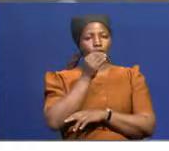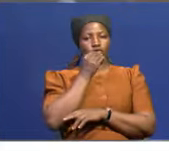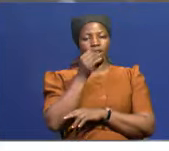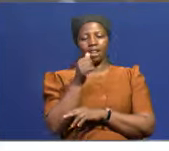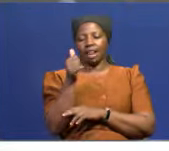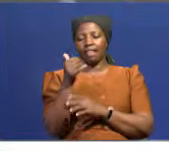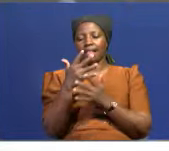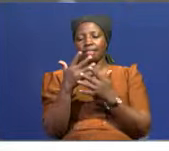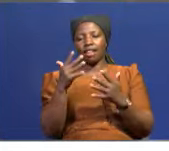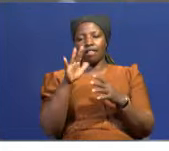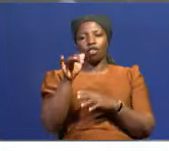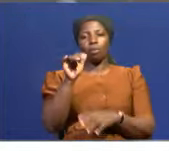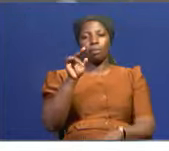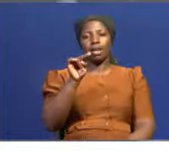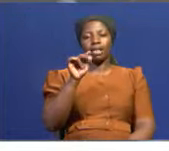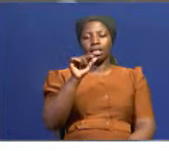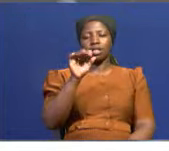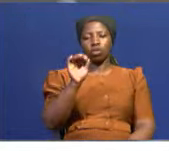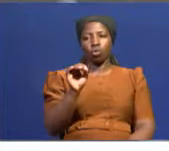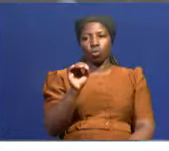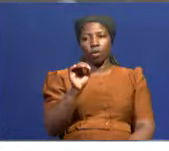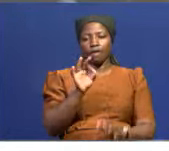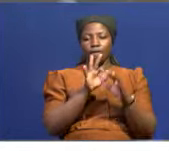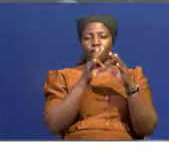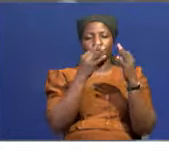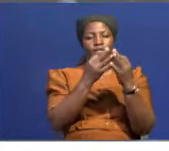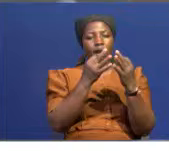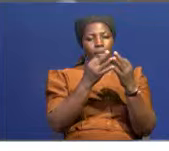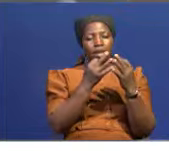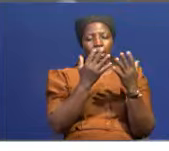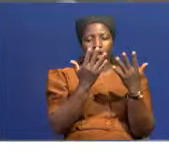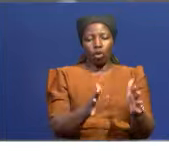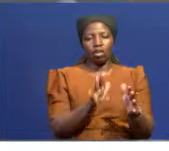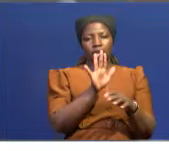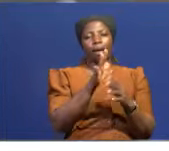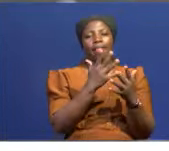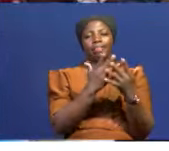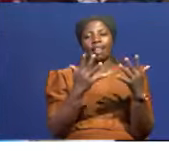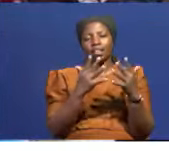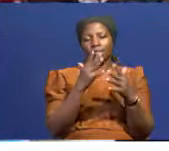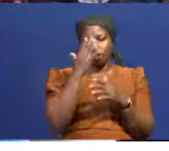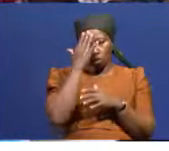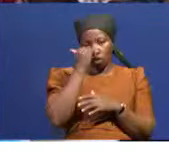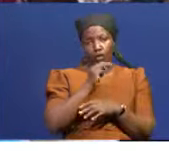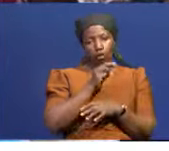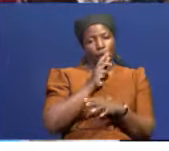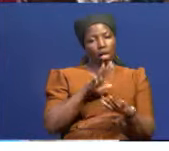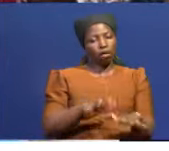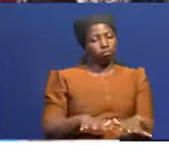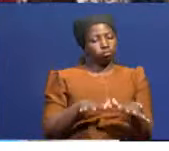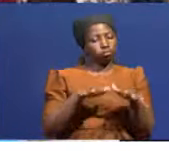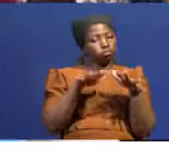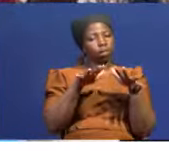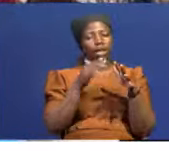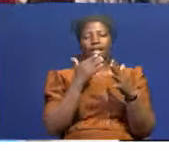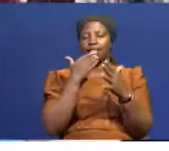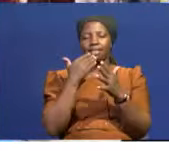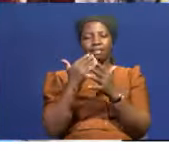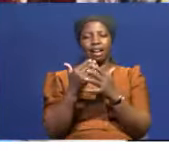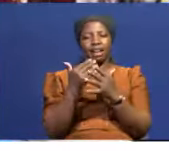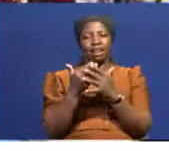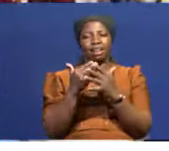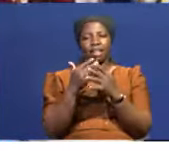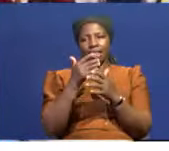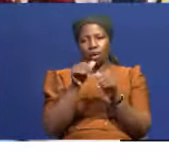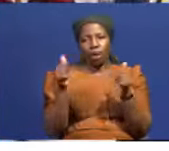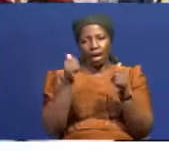a non-governmental organization. The families who lost their property owing to floods thanked the well-wishers, calling for more support to